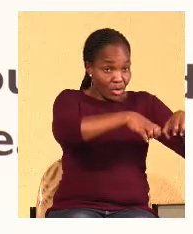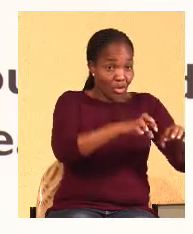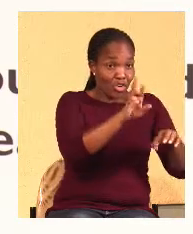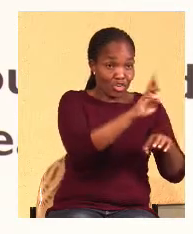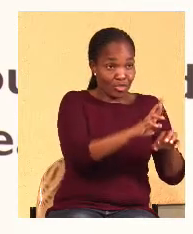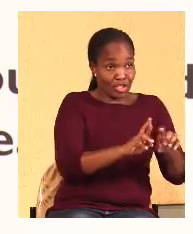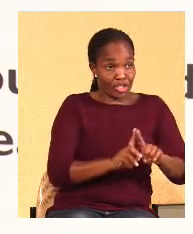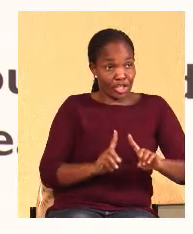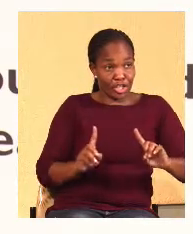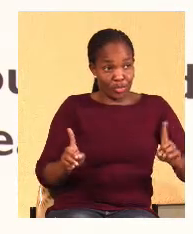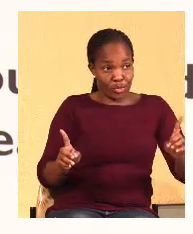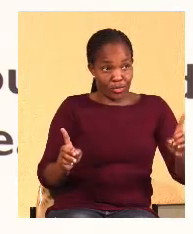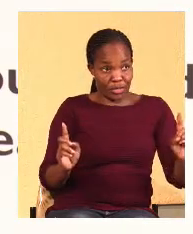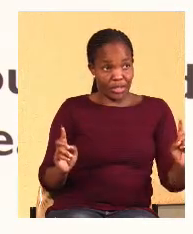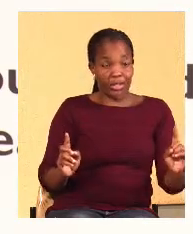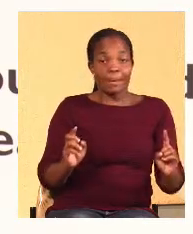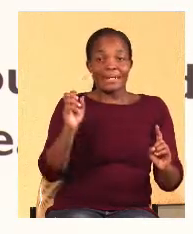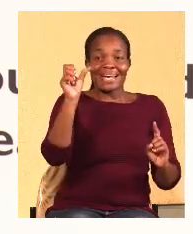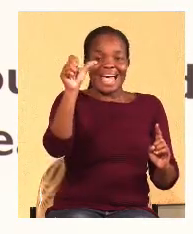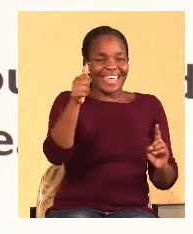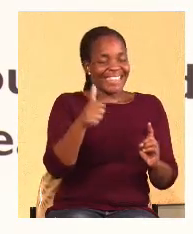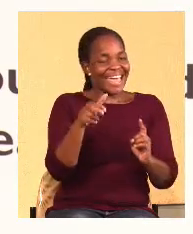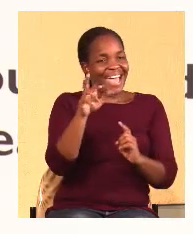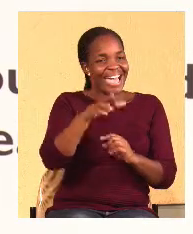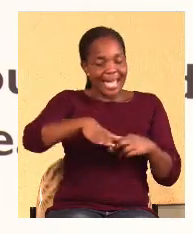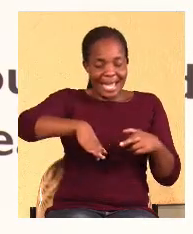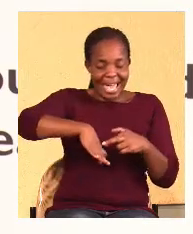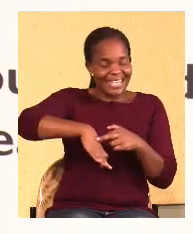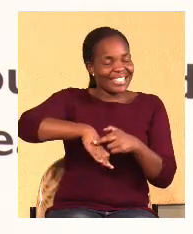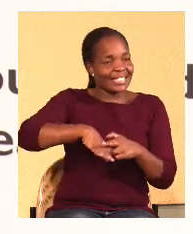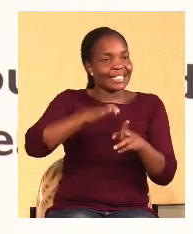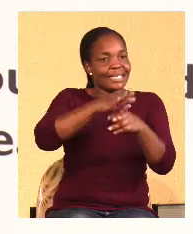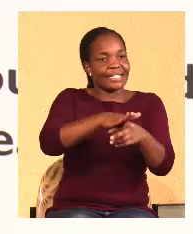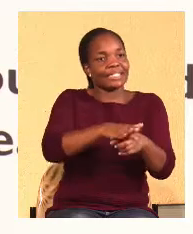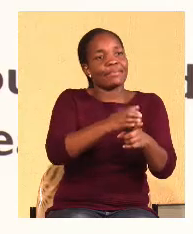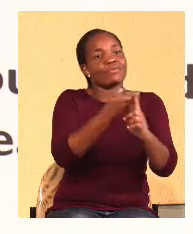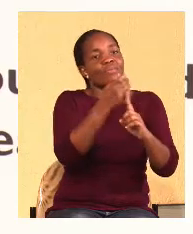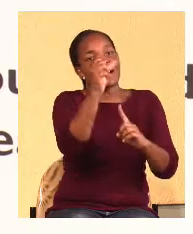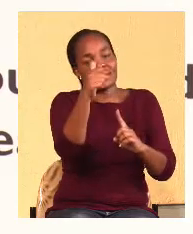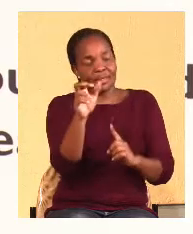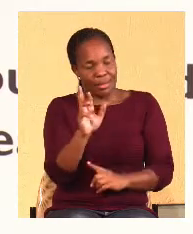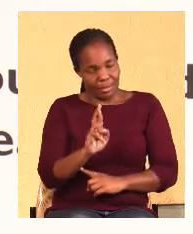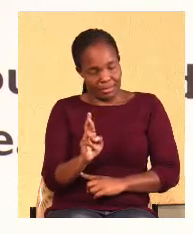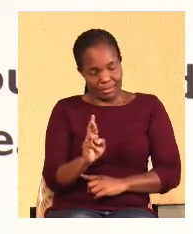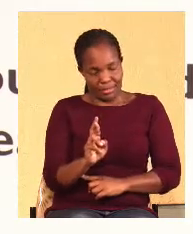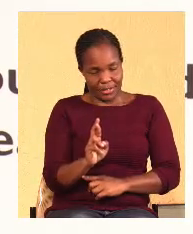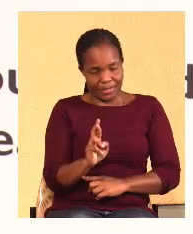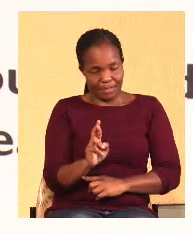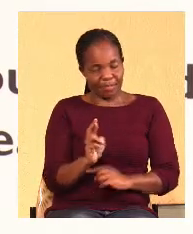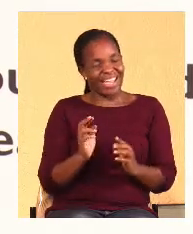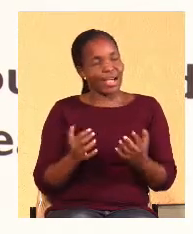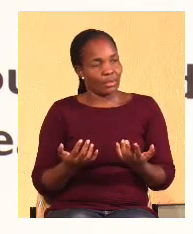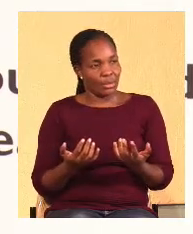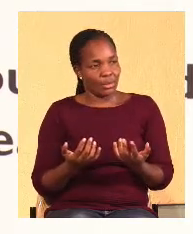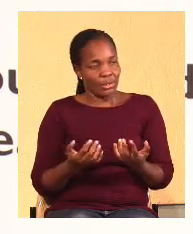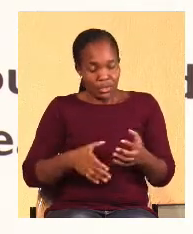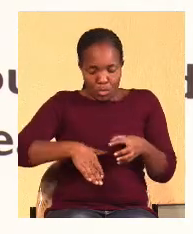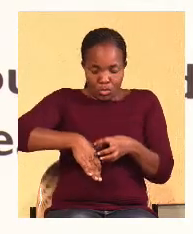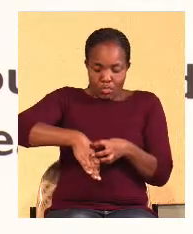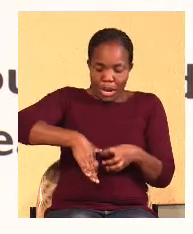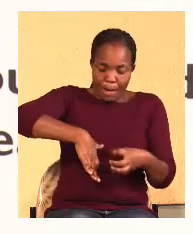are self-sufficient. So the idea and the intention really was to make sure that those areas in the